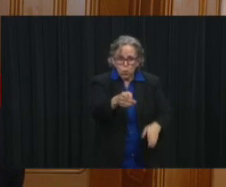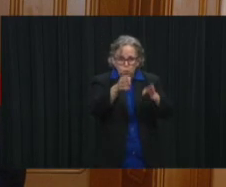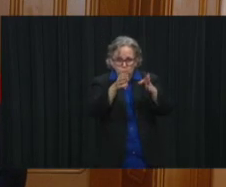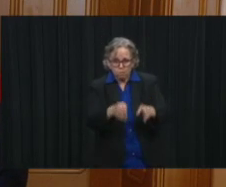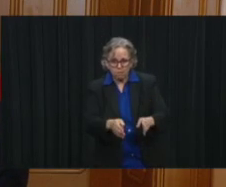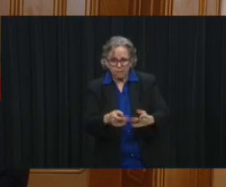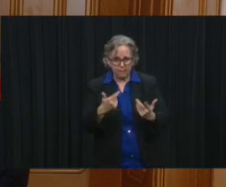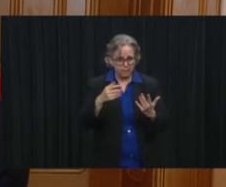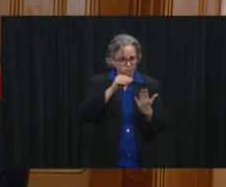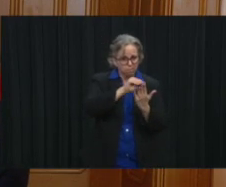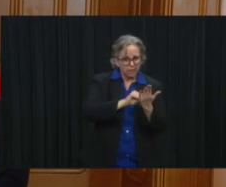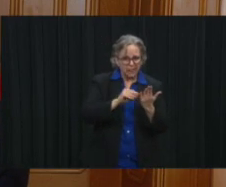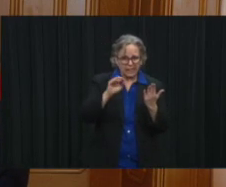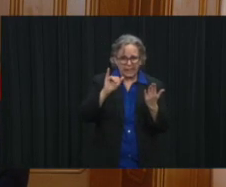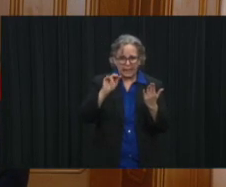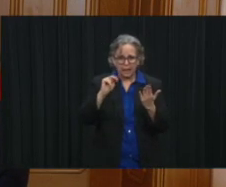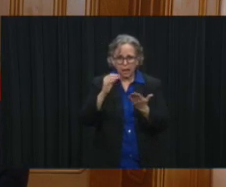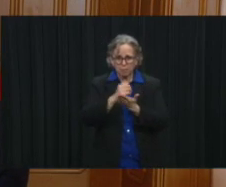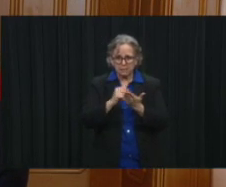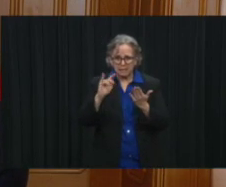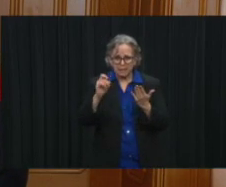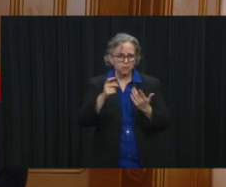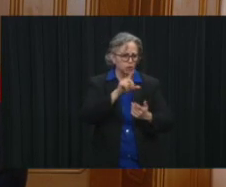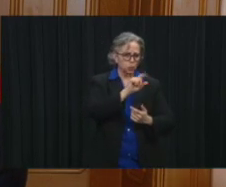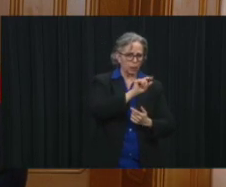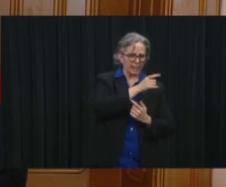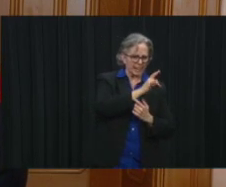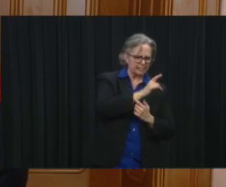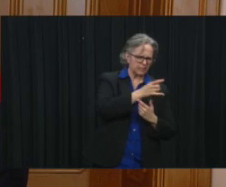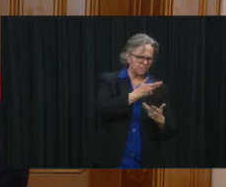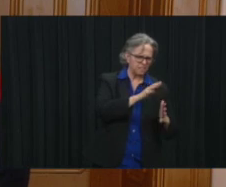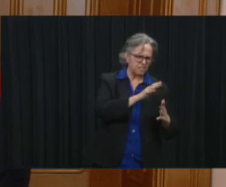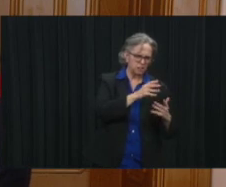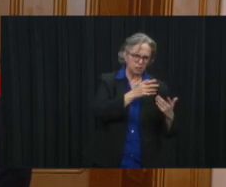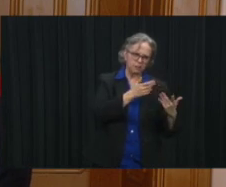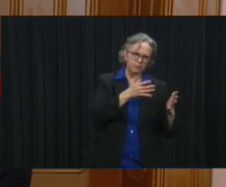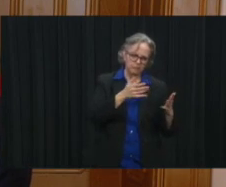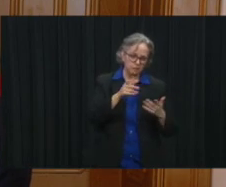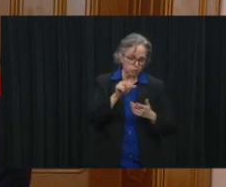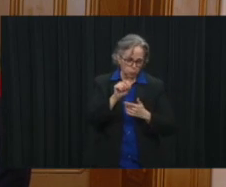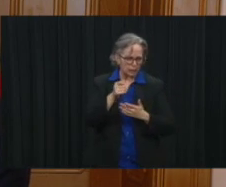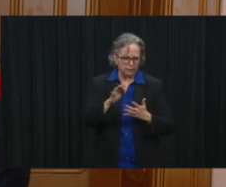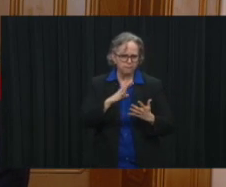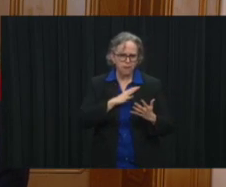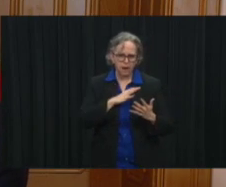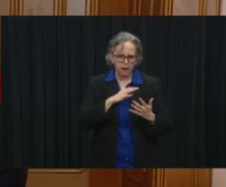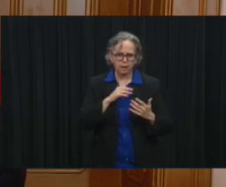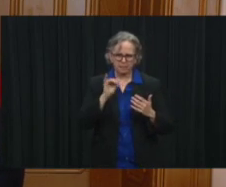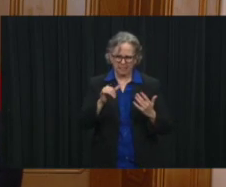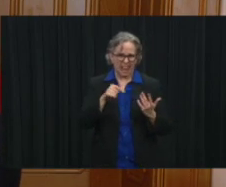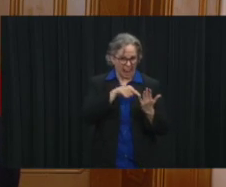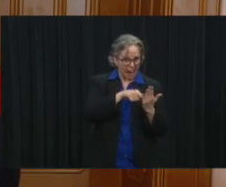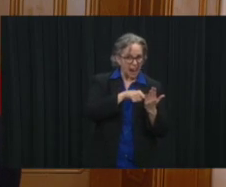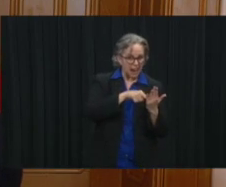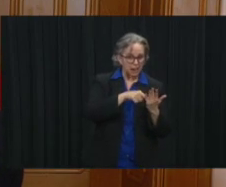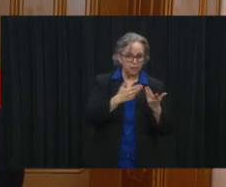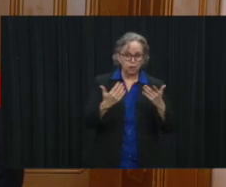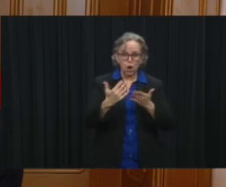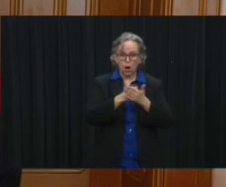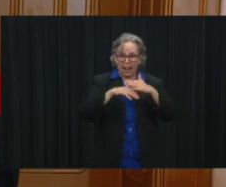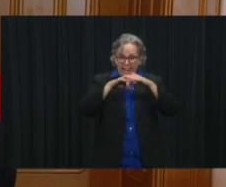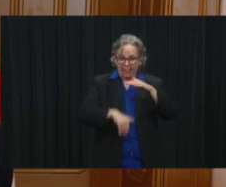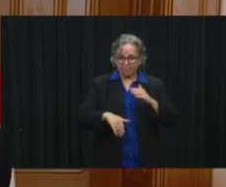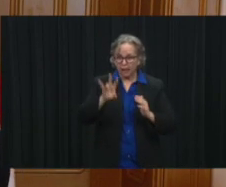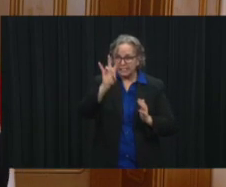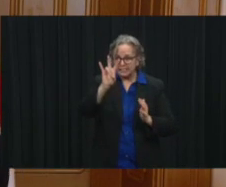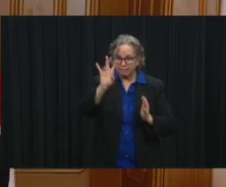in 2018 or if you've already filed in 2019 and you have less than $75,000 a year reported,